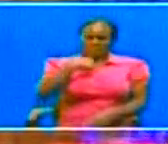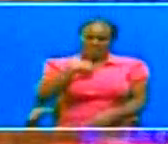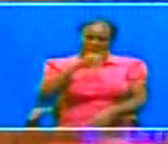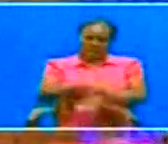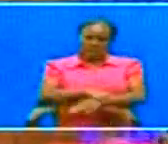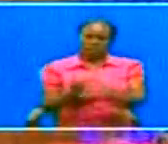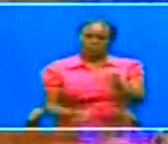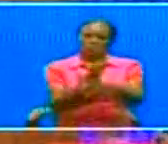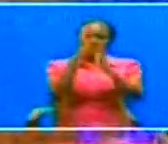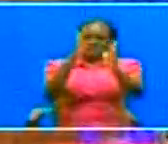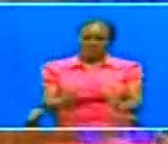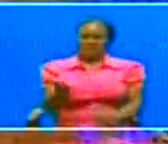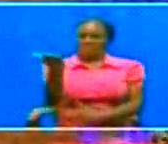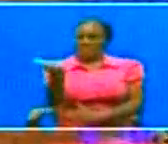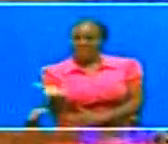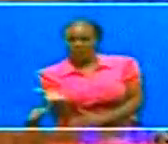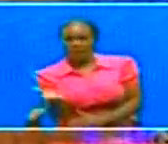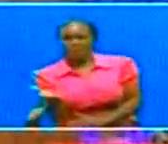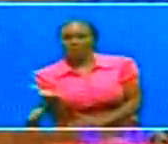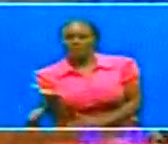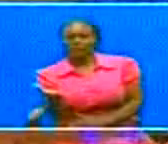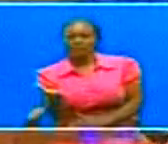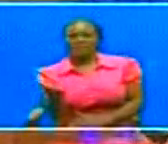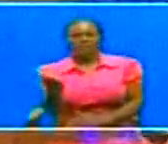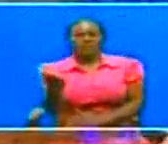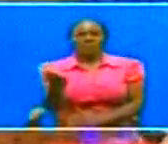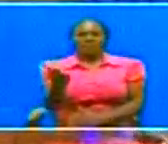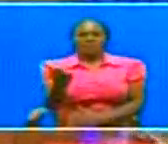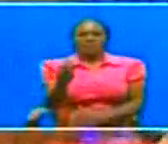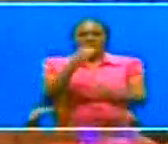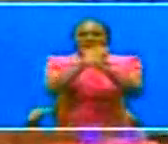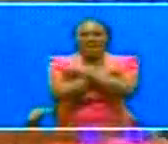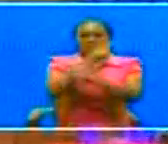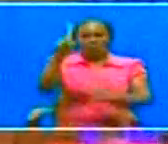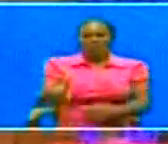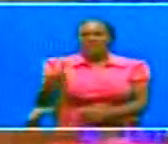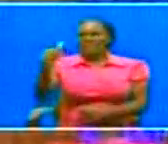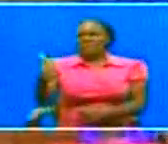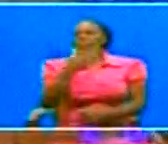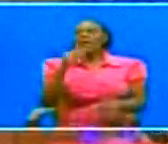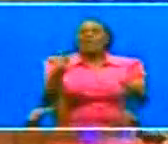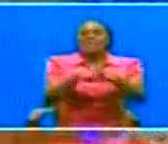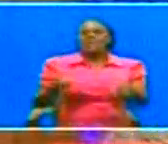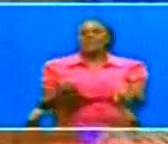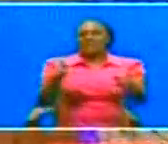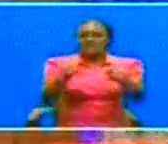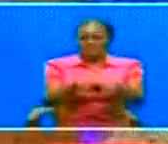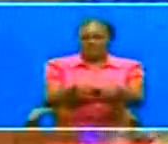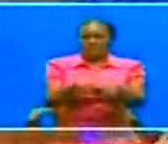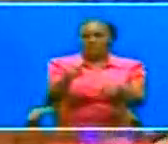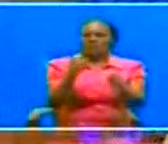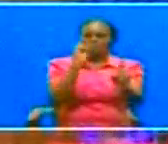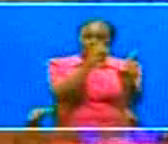was signed to BMG at the time. And I don't know, we kind of fell in love with each other. a brother and sister style, and he mentored me